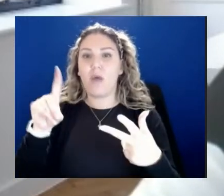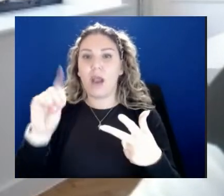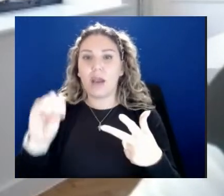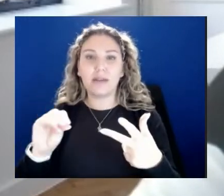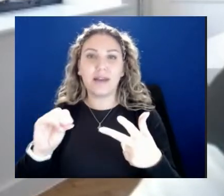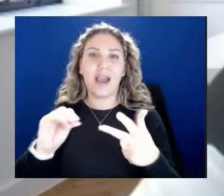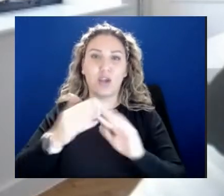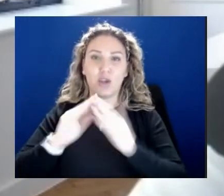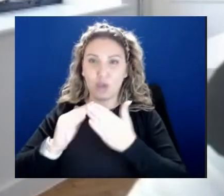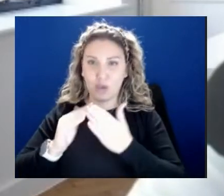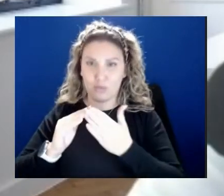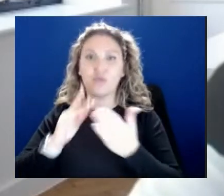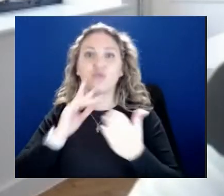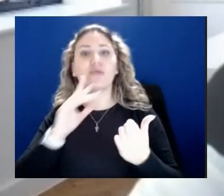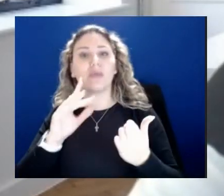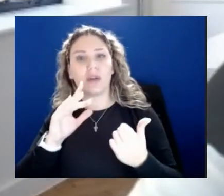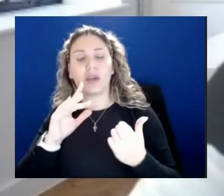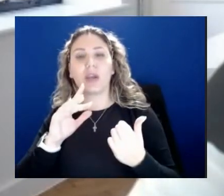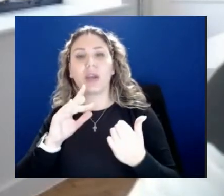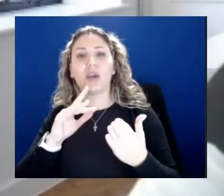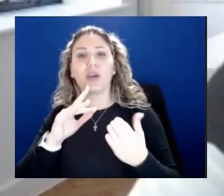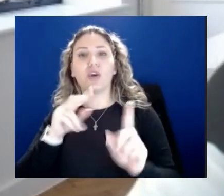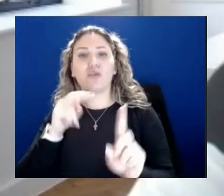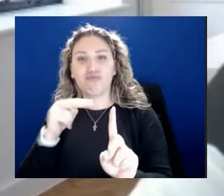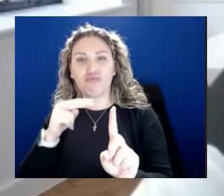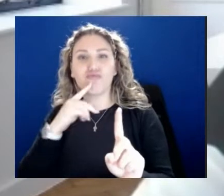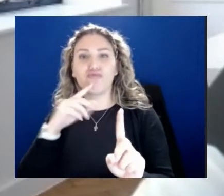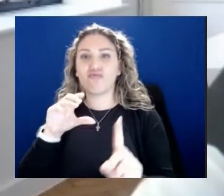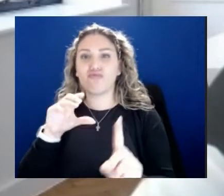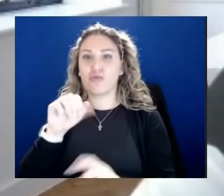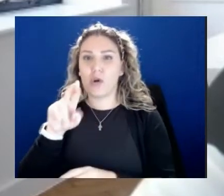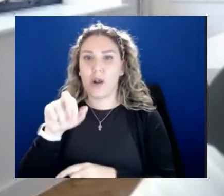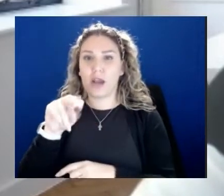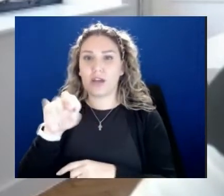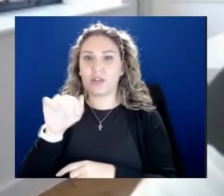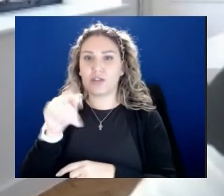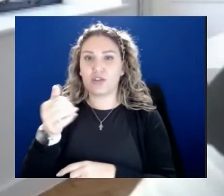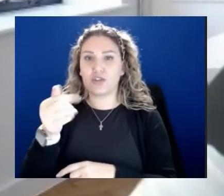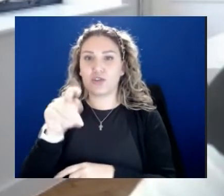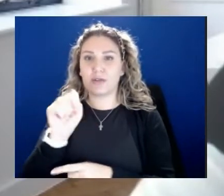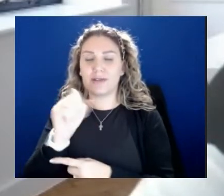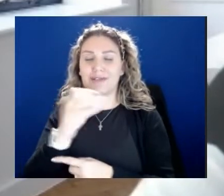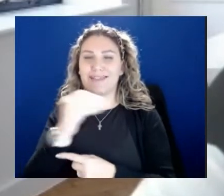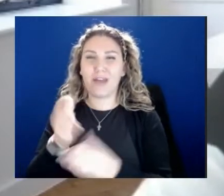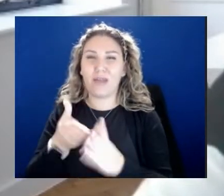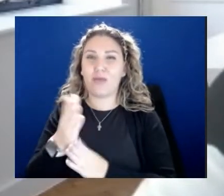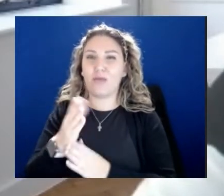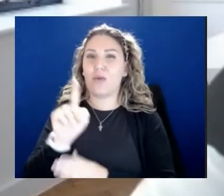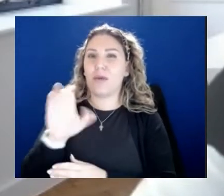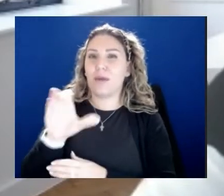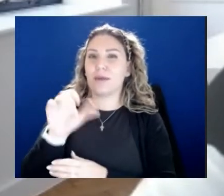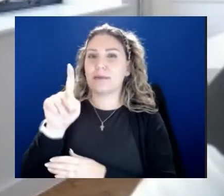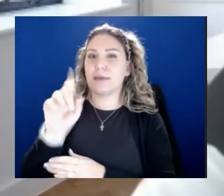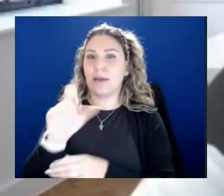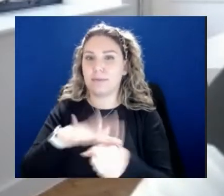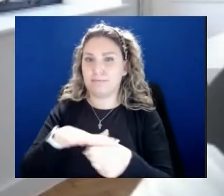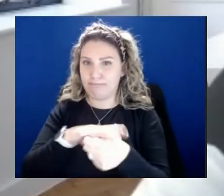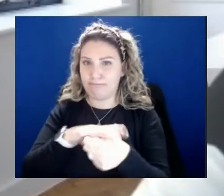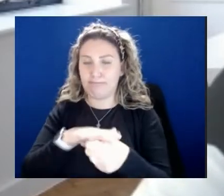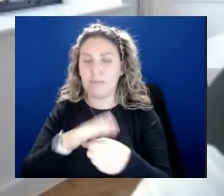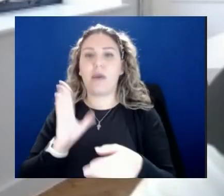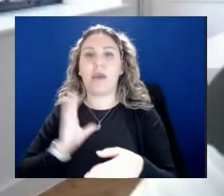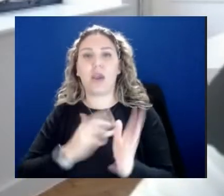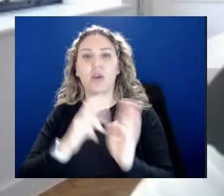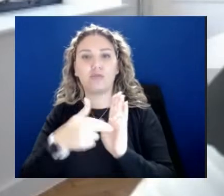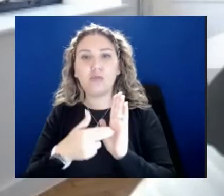other partners throughout the Kansas City, Kansas area as well. So primarily our role as it relates to the